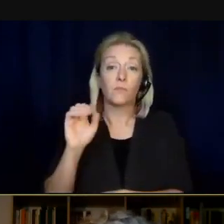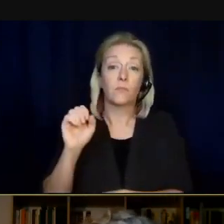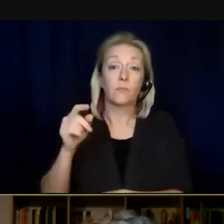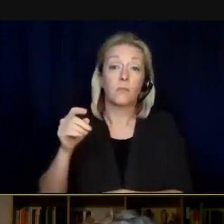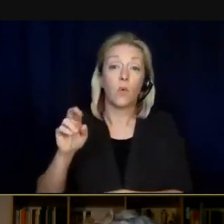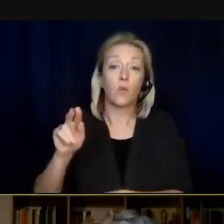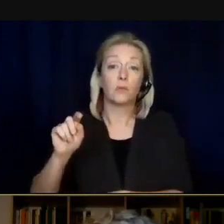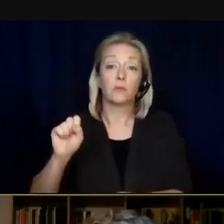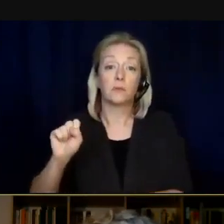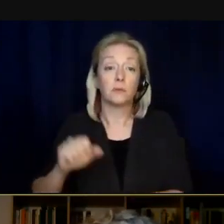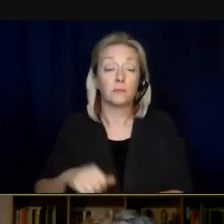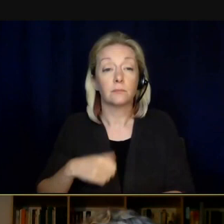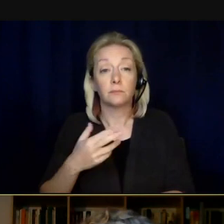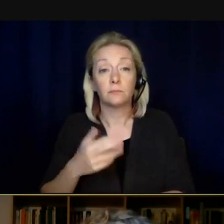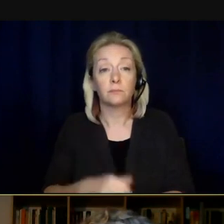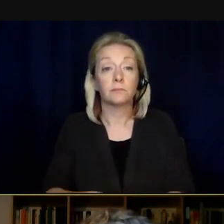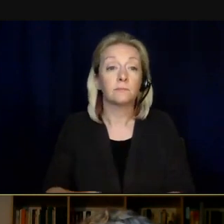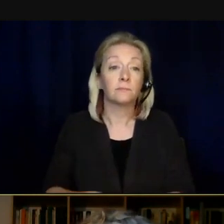sports,